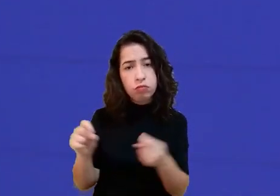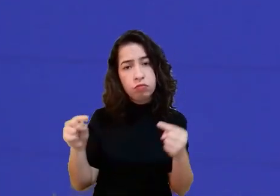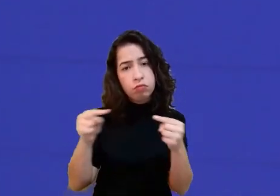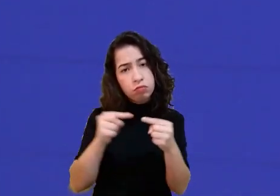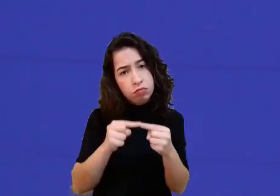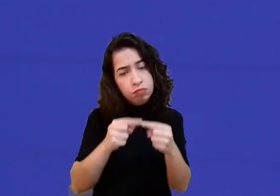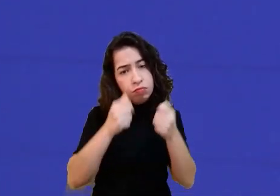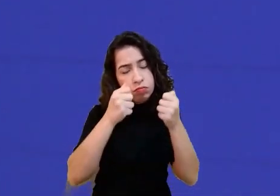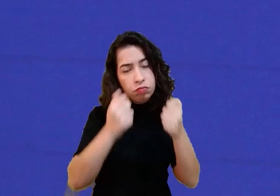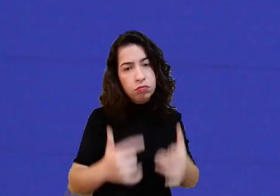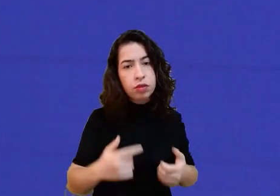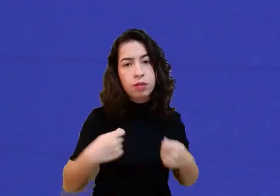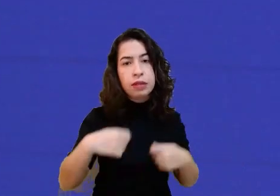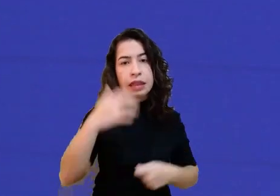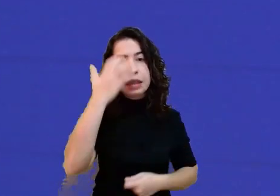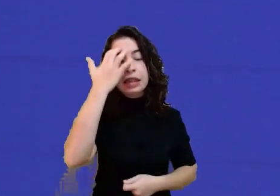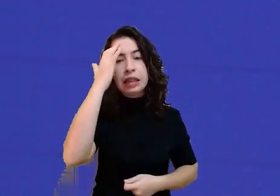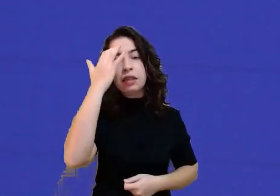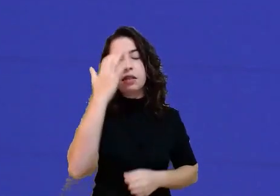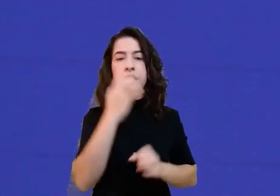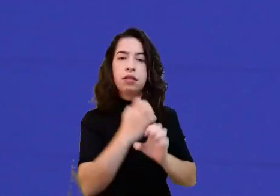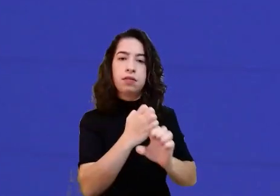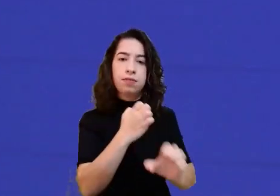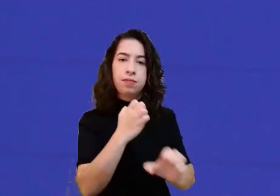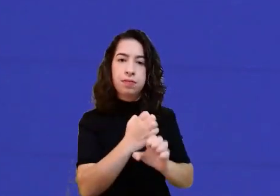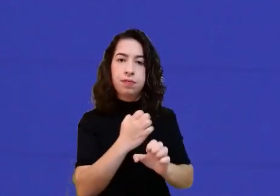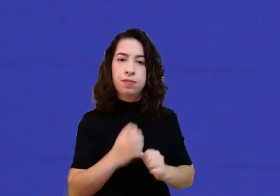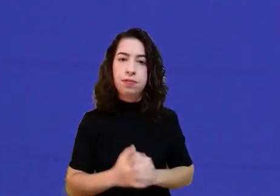say we need to understand the engineering